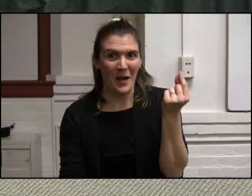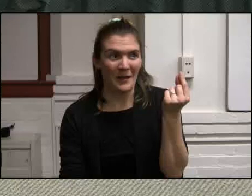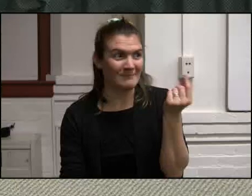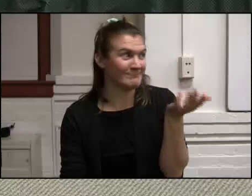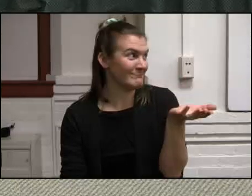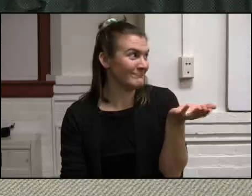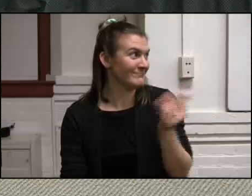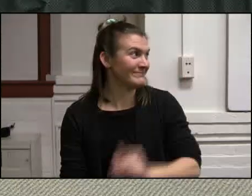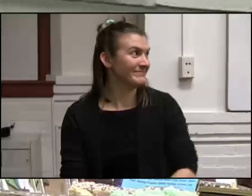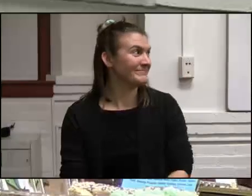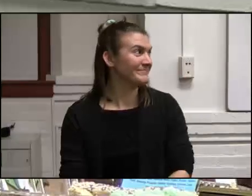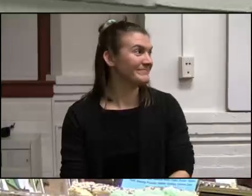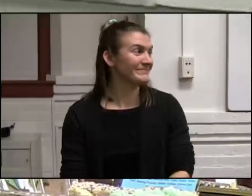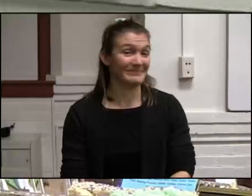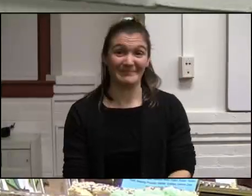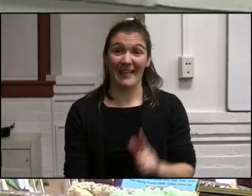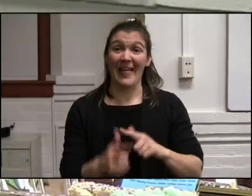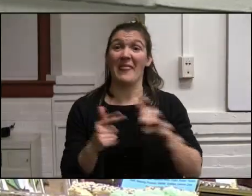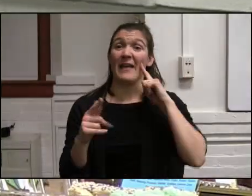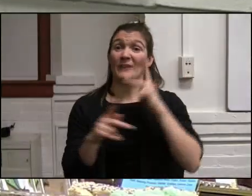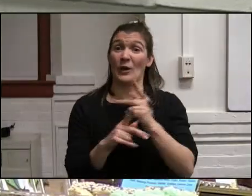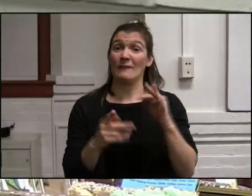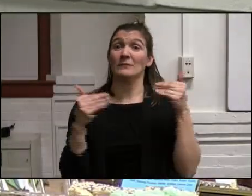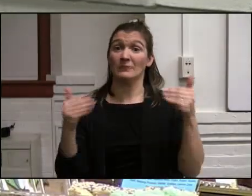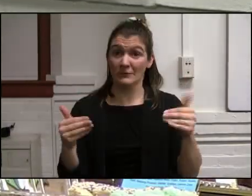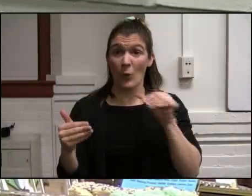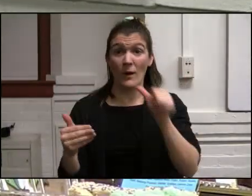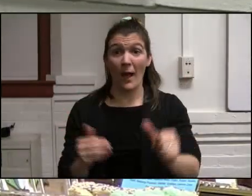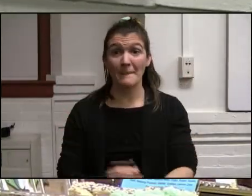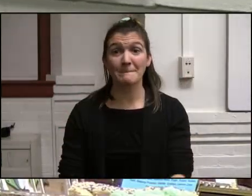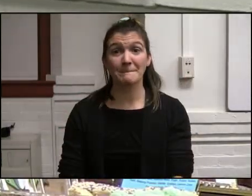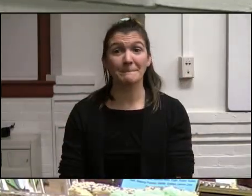us to determine how we want to do it.